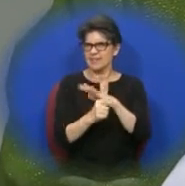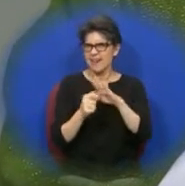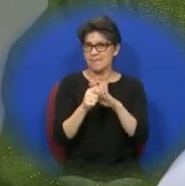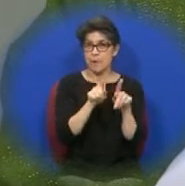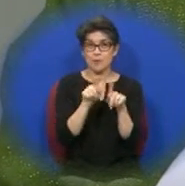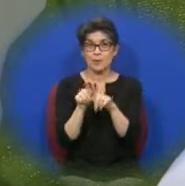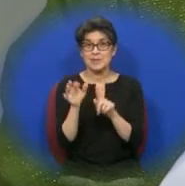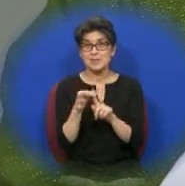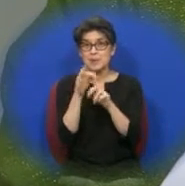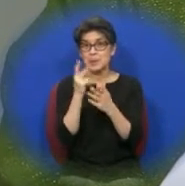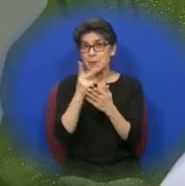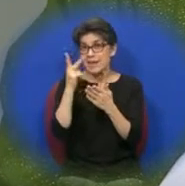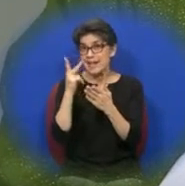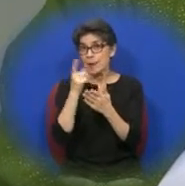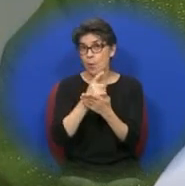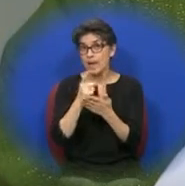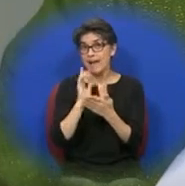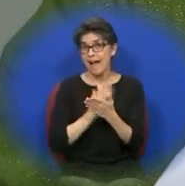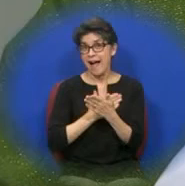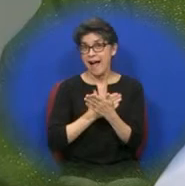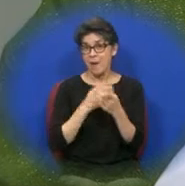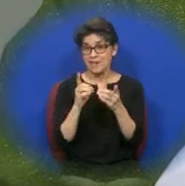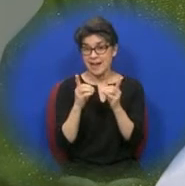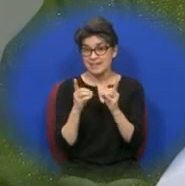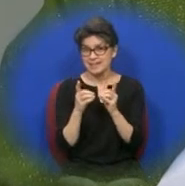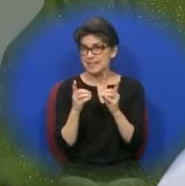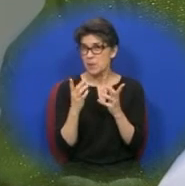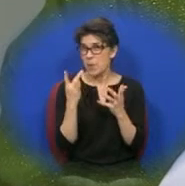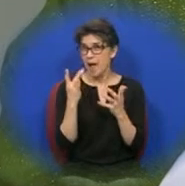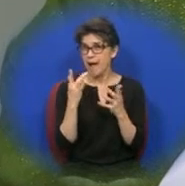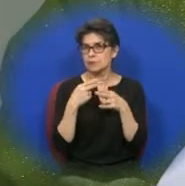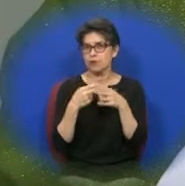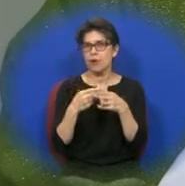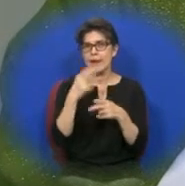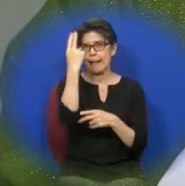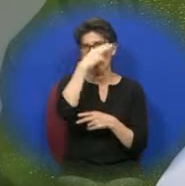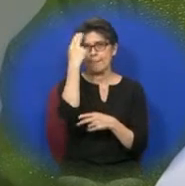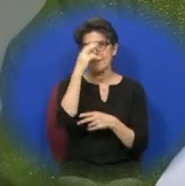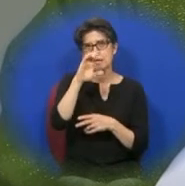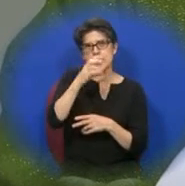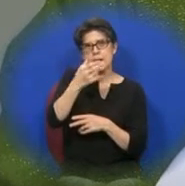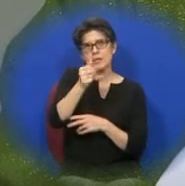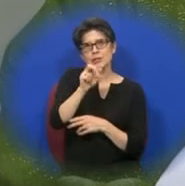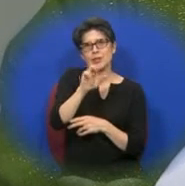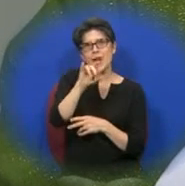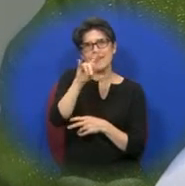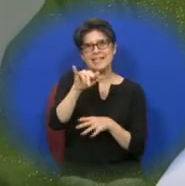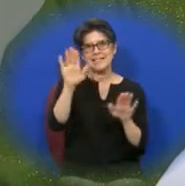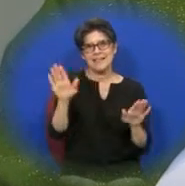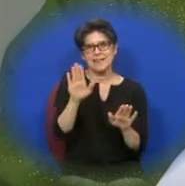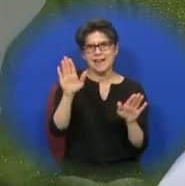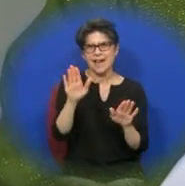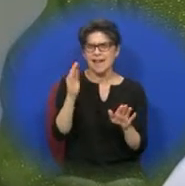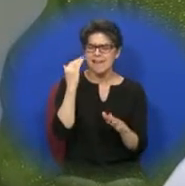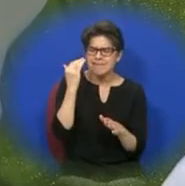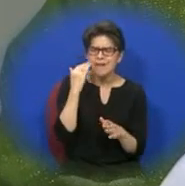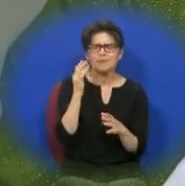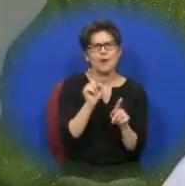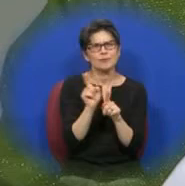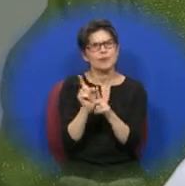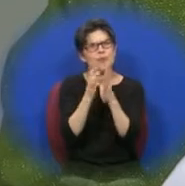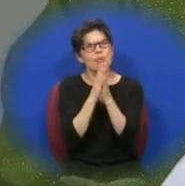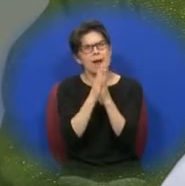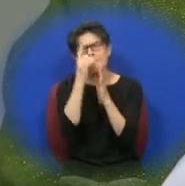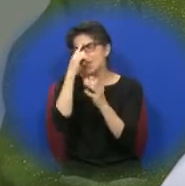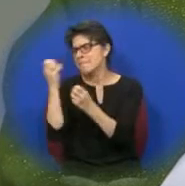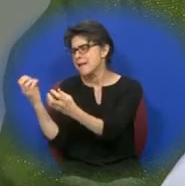very special weekend in our diocese called Catholic Charities Sunday, acknowledging and praying in great gratitude for